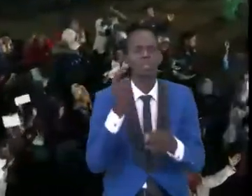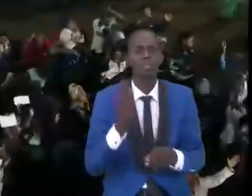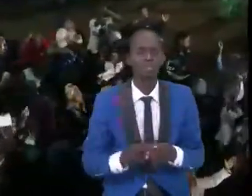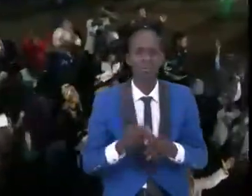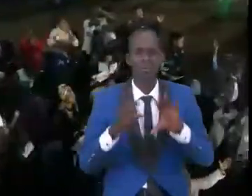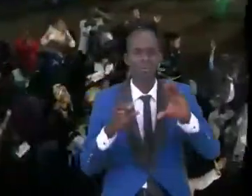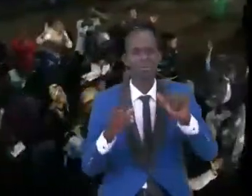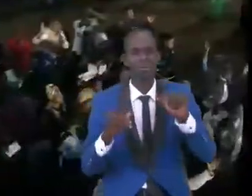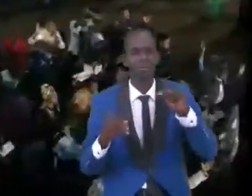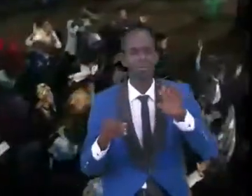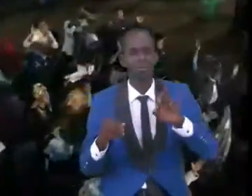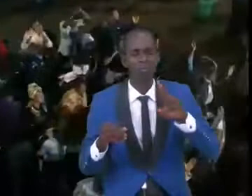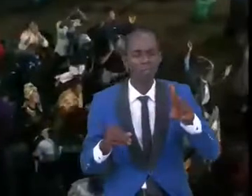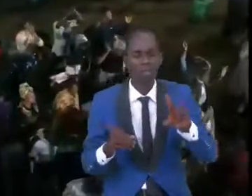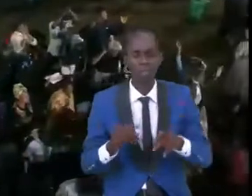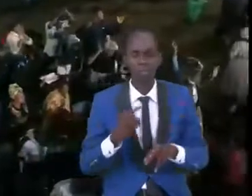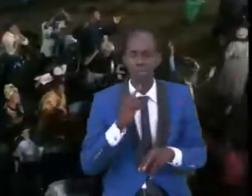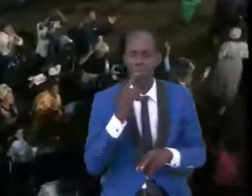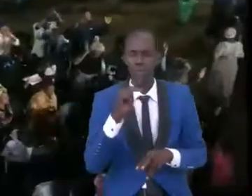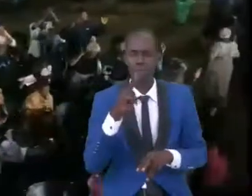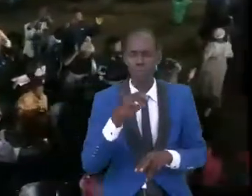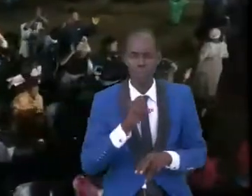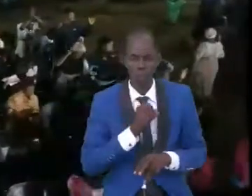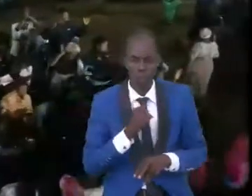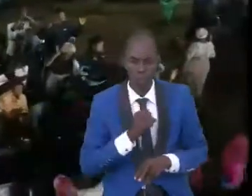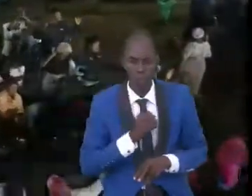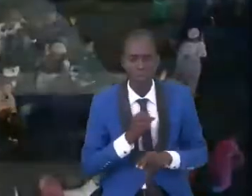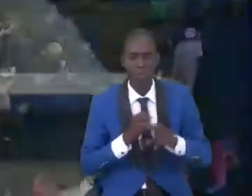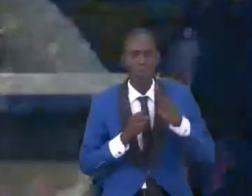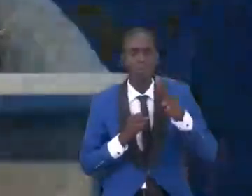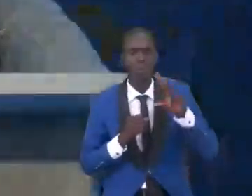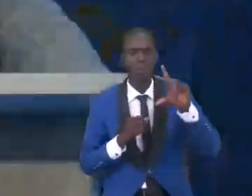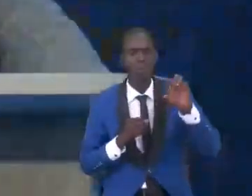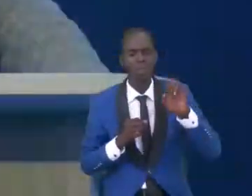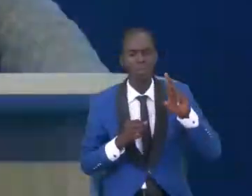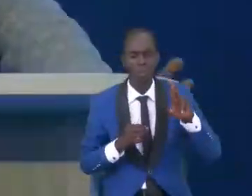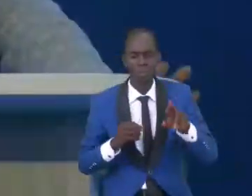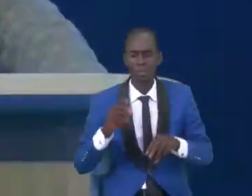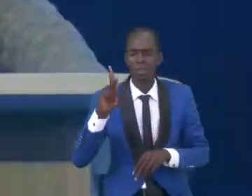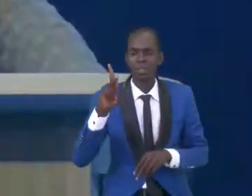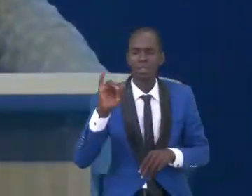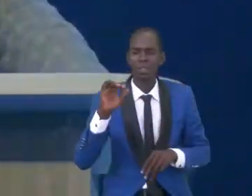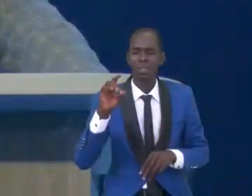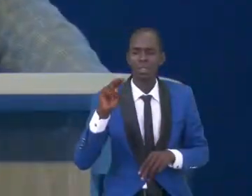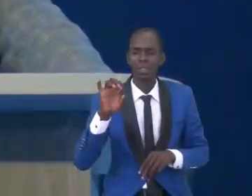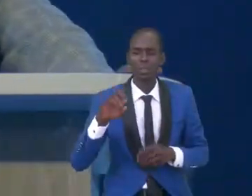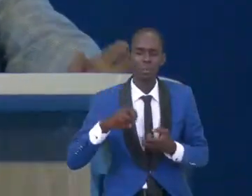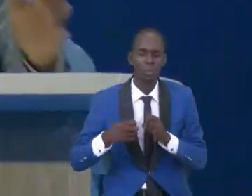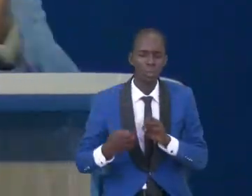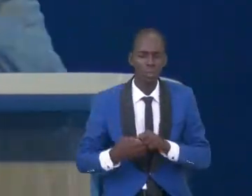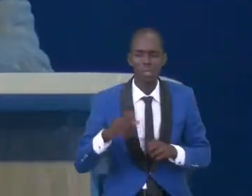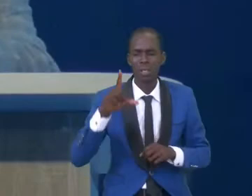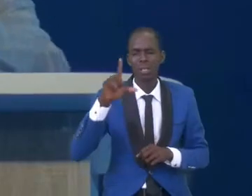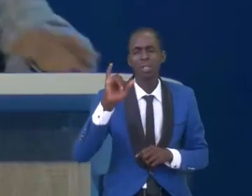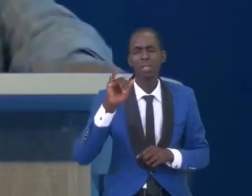Cancer, tuberculosis, ulcer, kidney problem, liver problem,